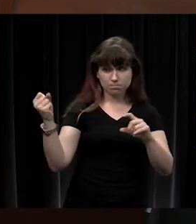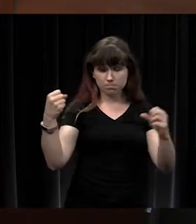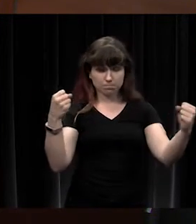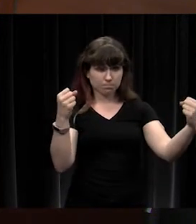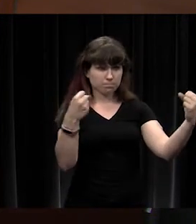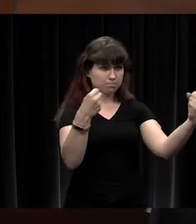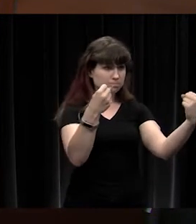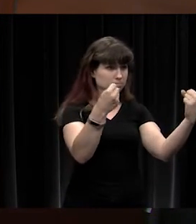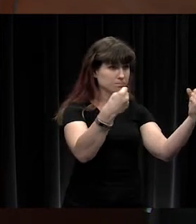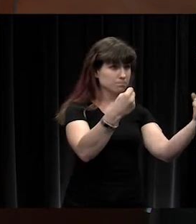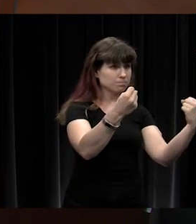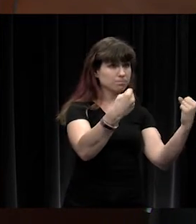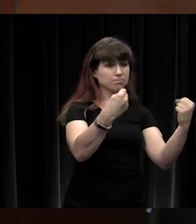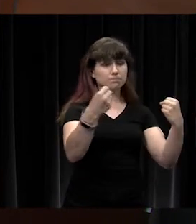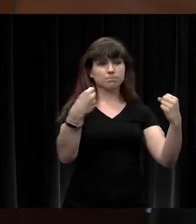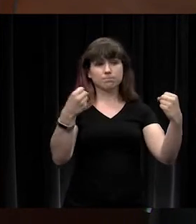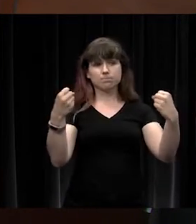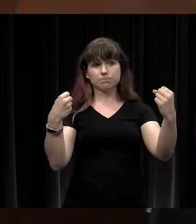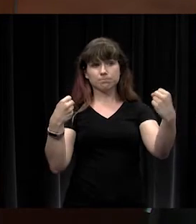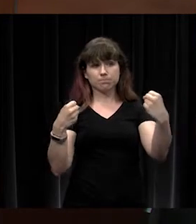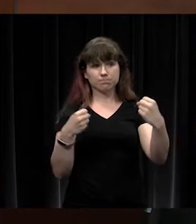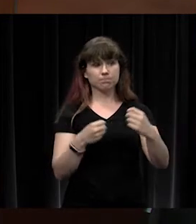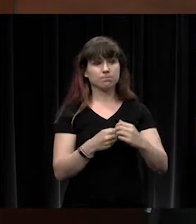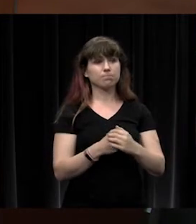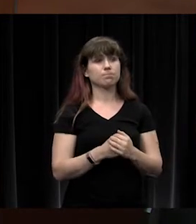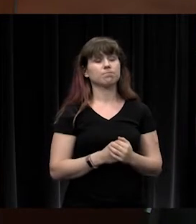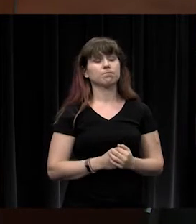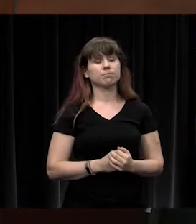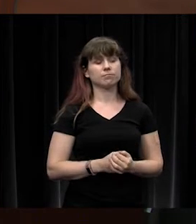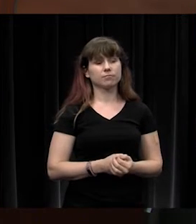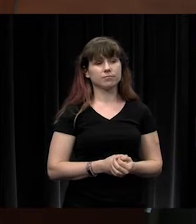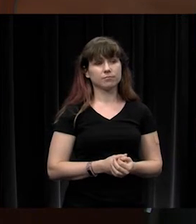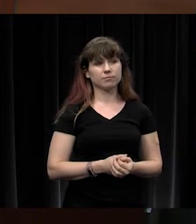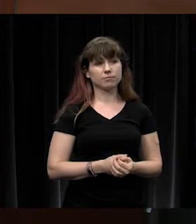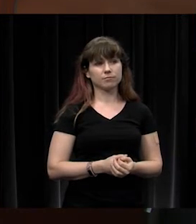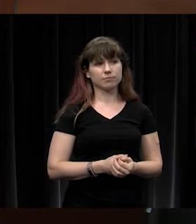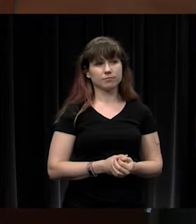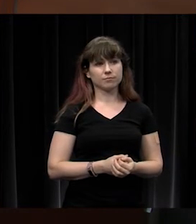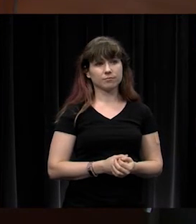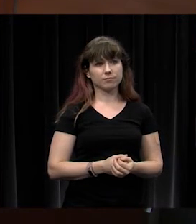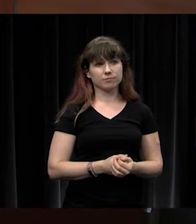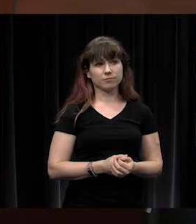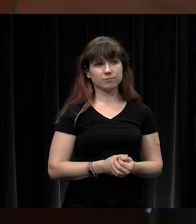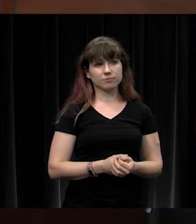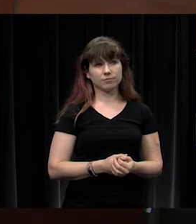Yes. Mrs. Filter? Yes. Mr. Poland? Yes. Mr. Whitcliffe? Yes. Mr. Scheer? Yes.